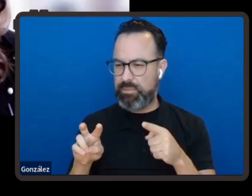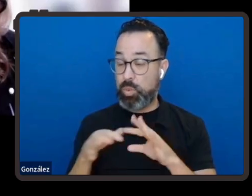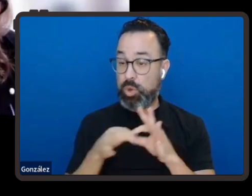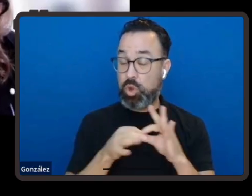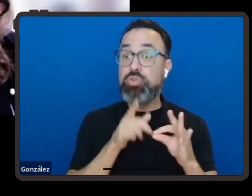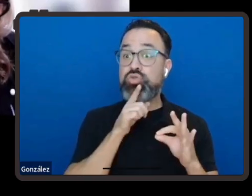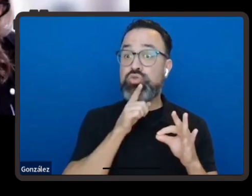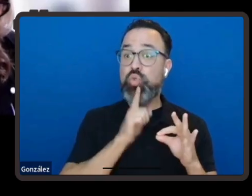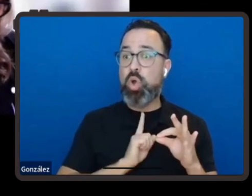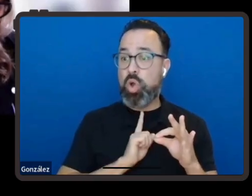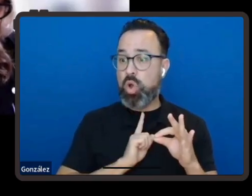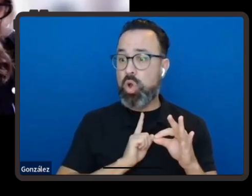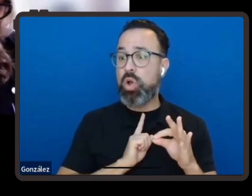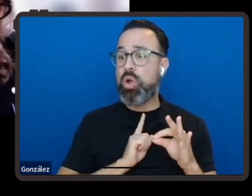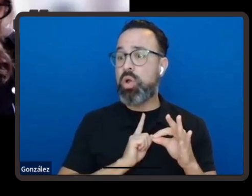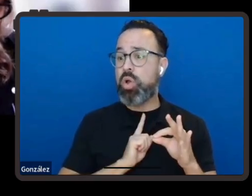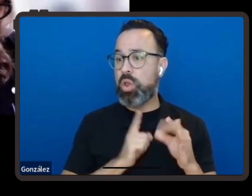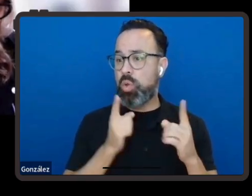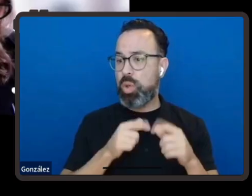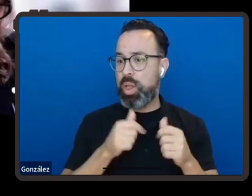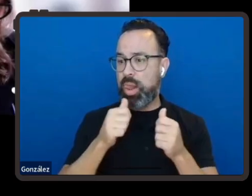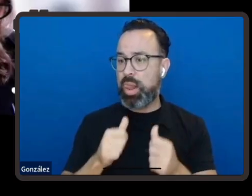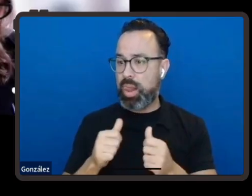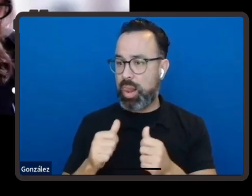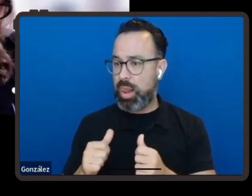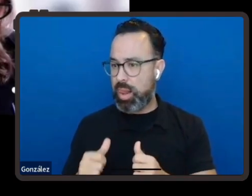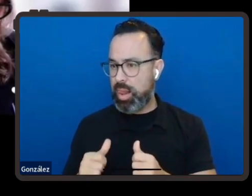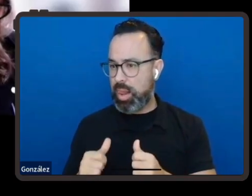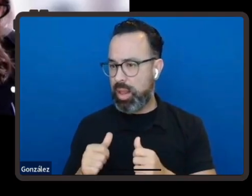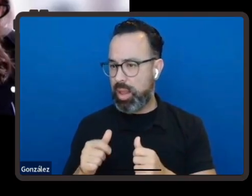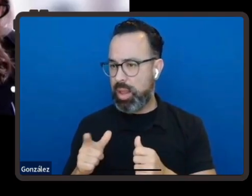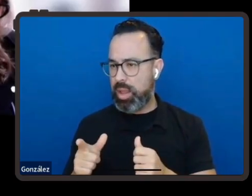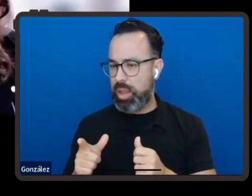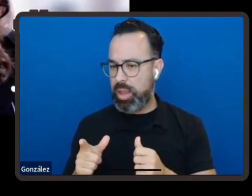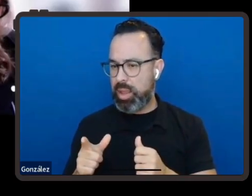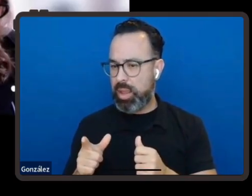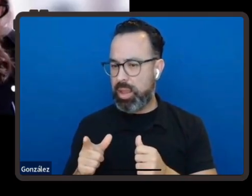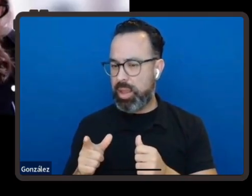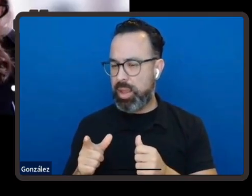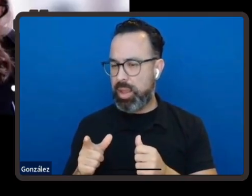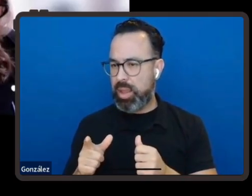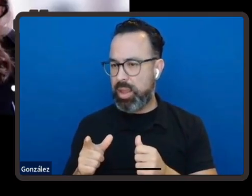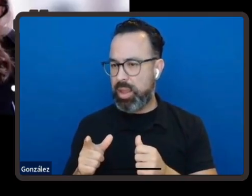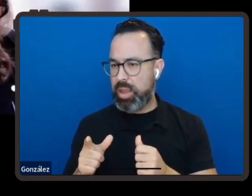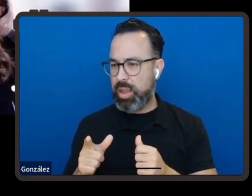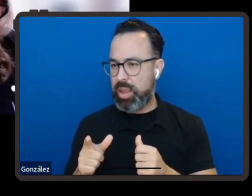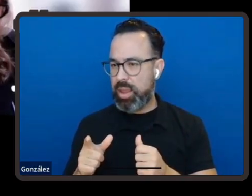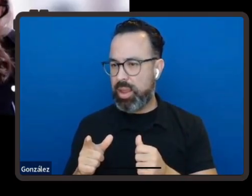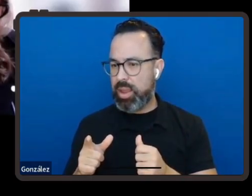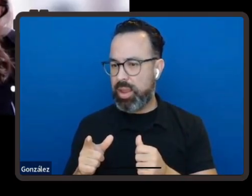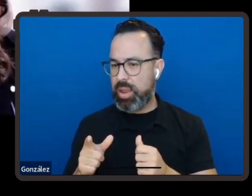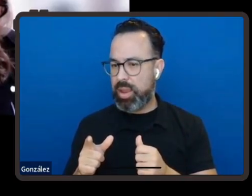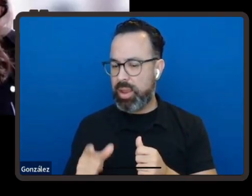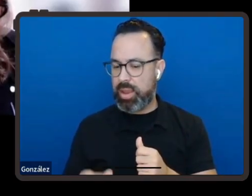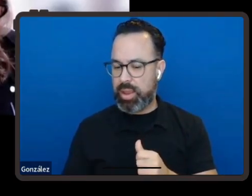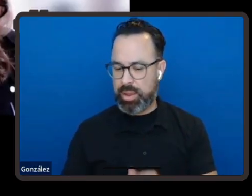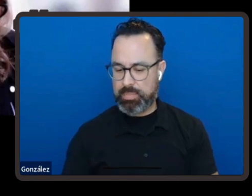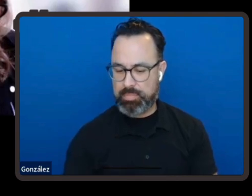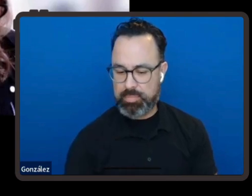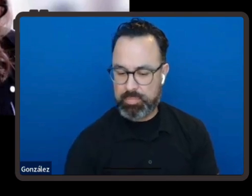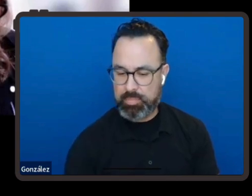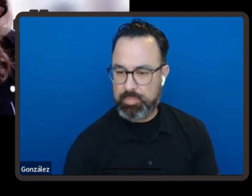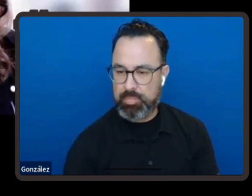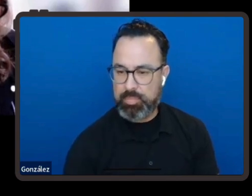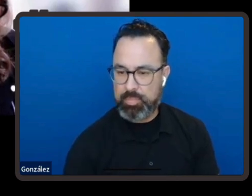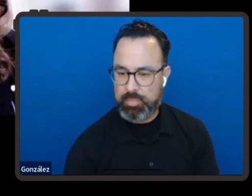deterioration sometimes lead to impossibility of eating, even mixed orally and G-tube feeding?